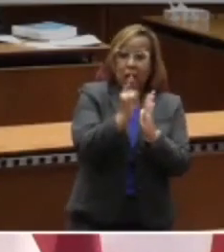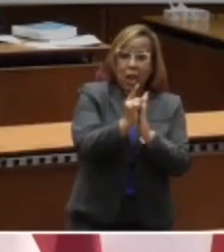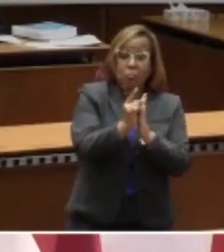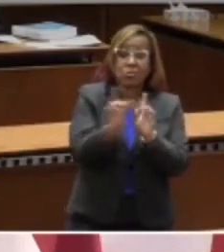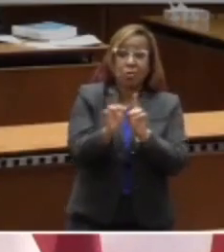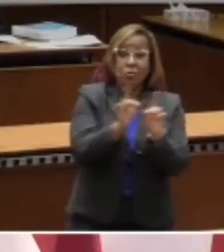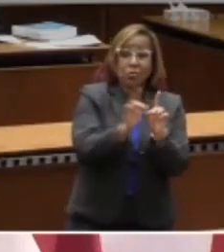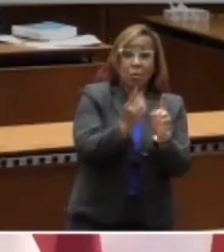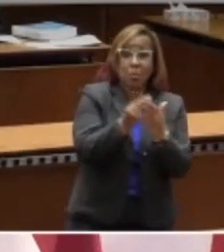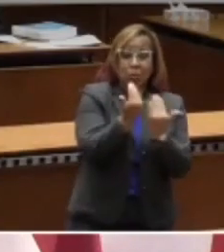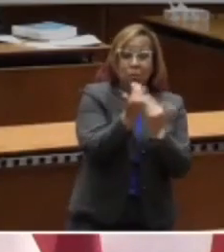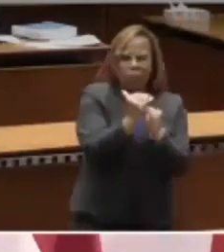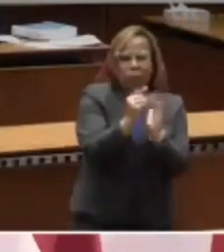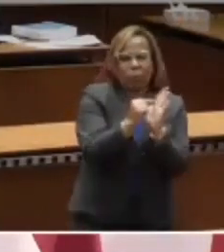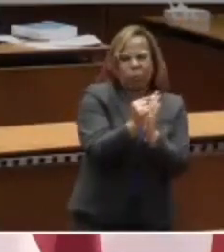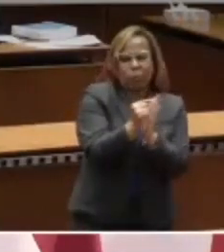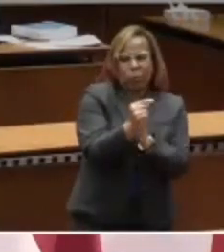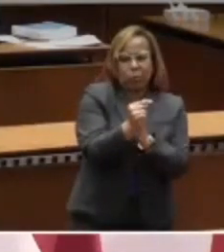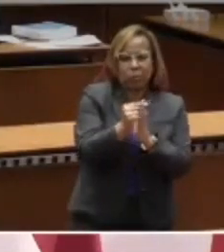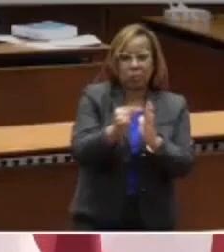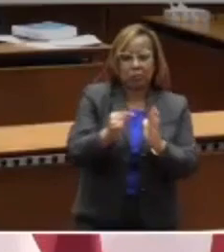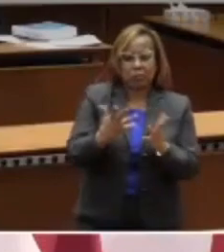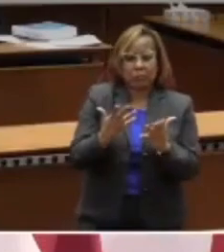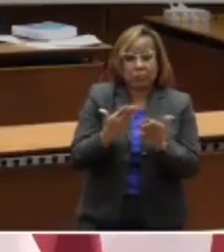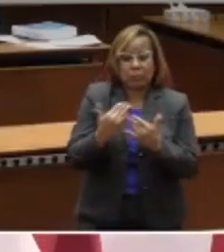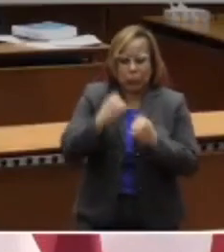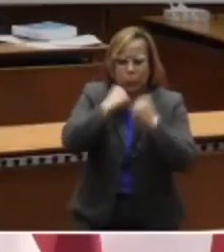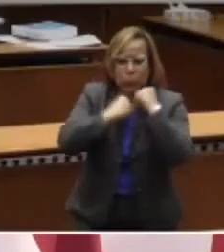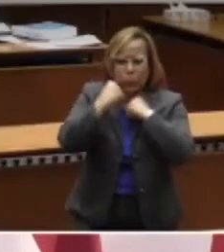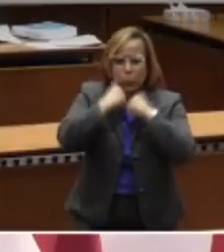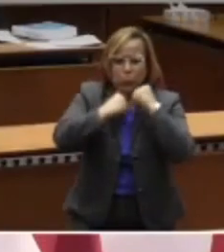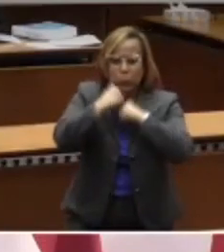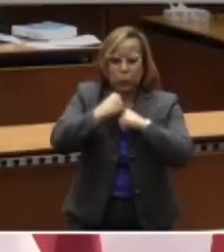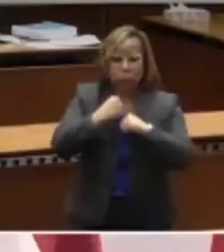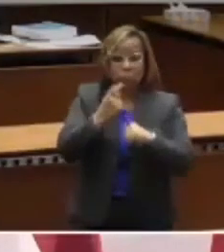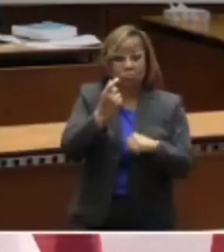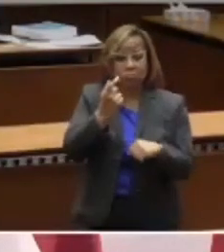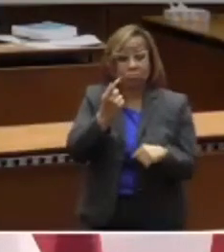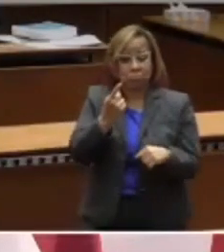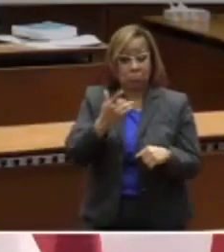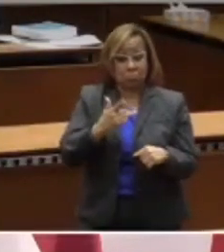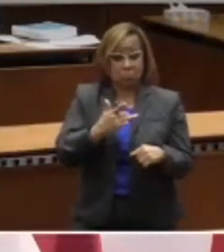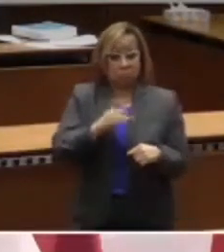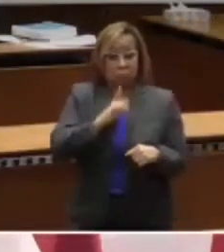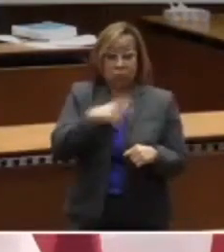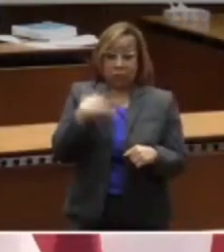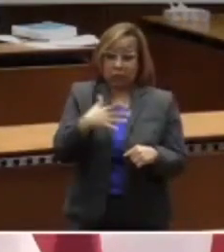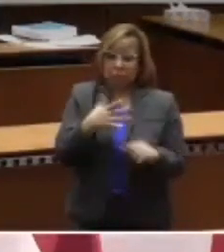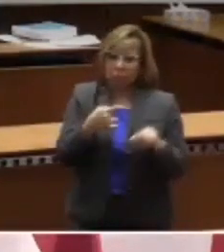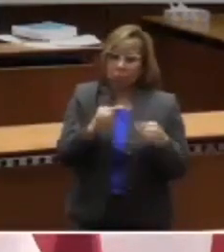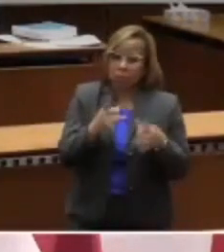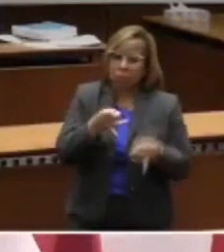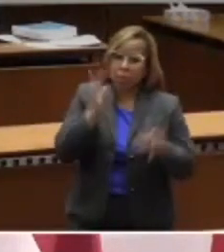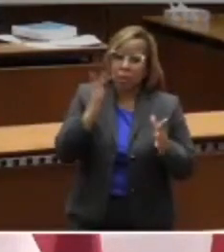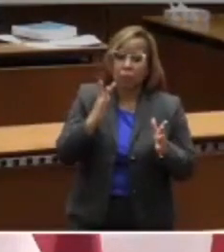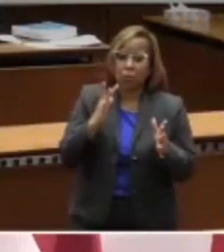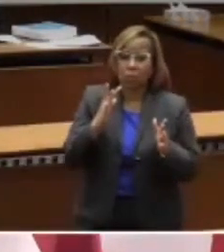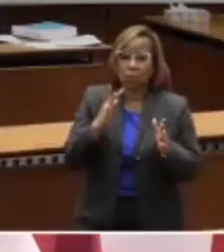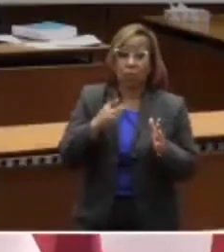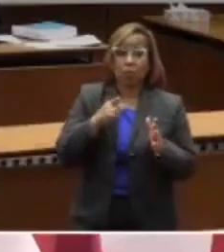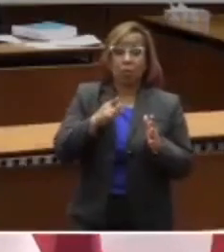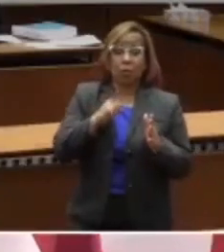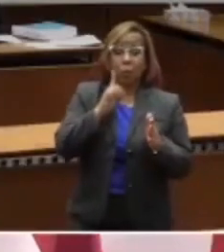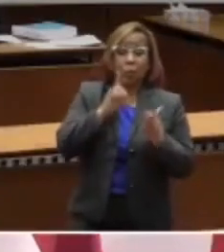pay. Despite these hardships, and believe they are painful, there are